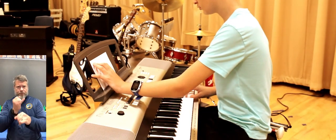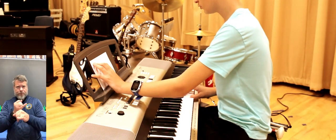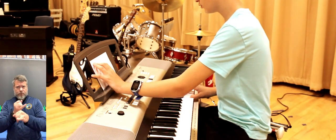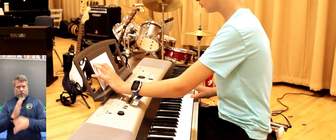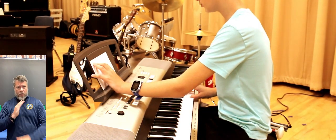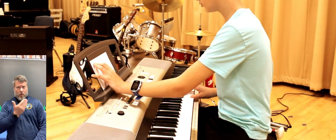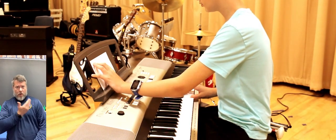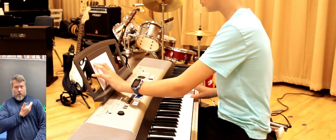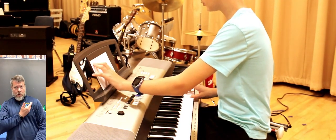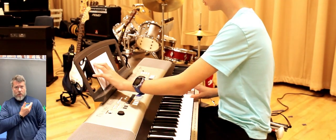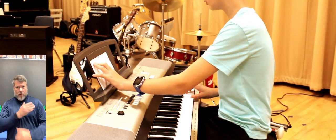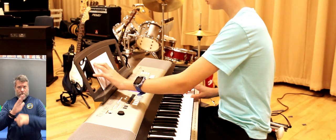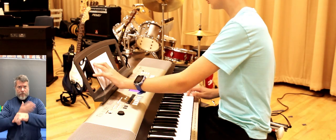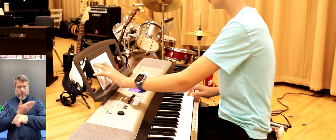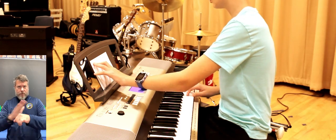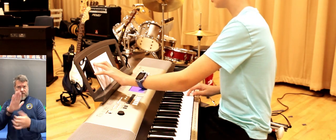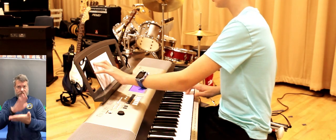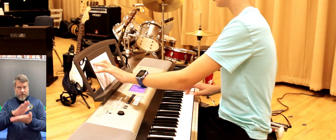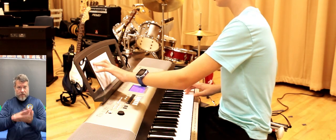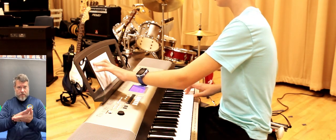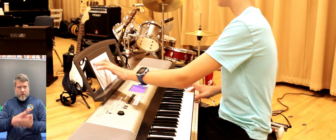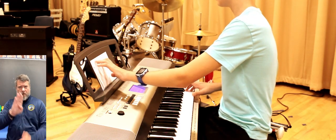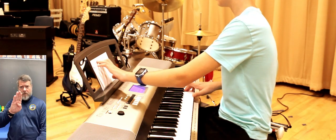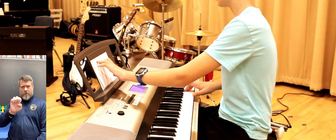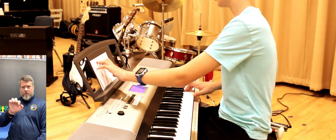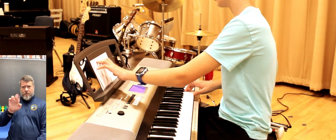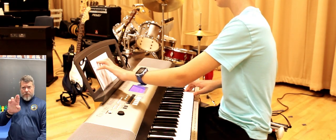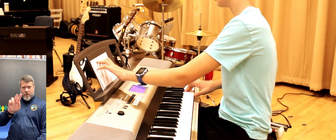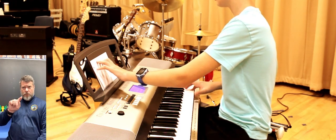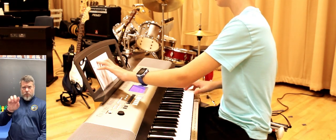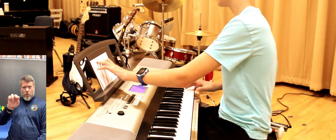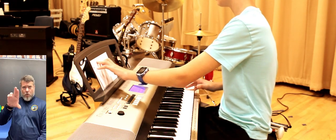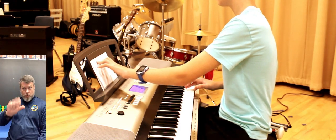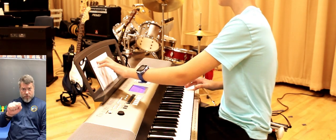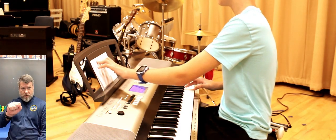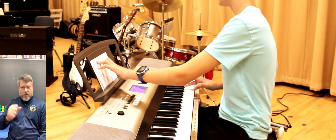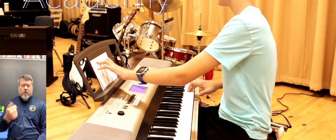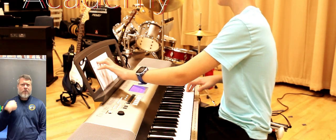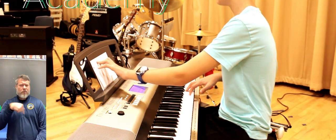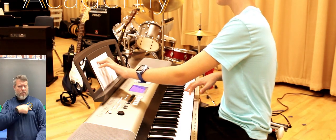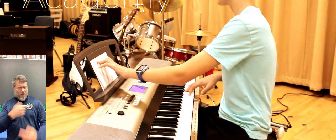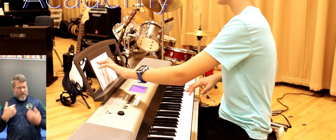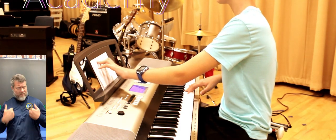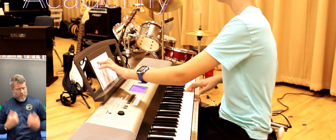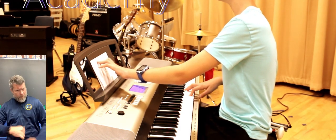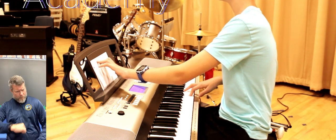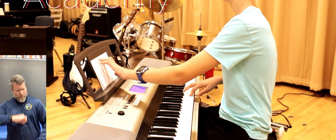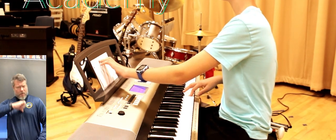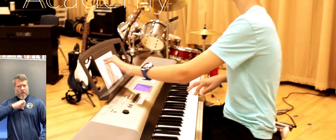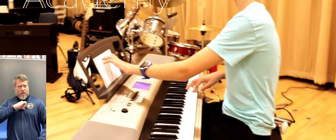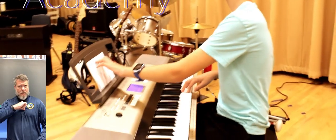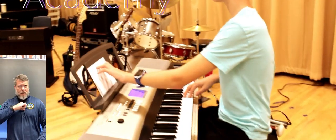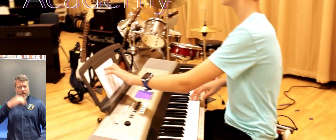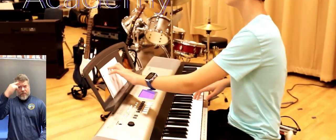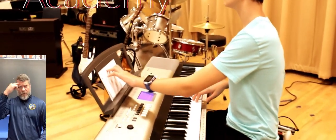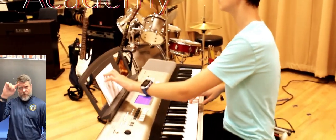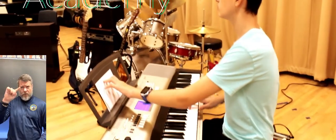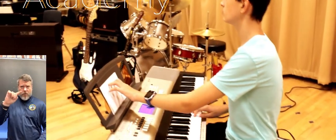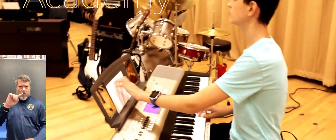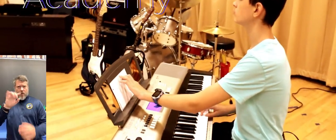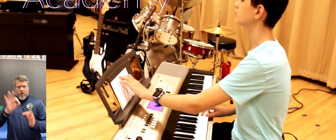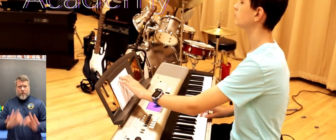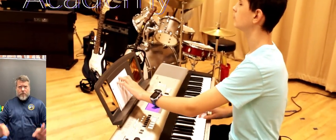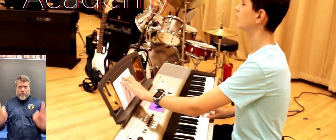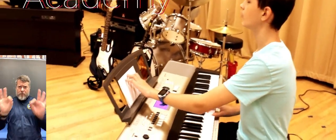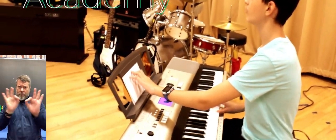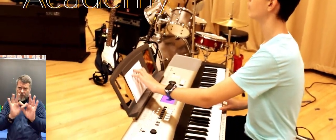Here at the West Virginia Schools for the Deaf and the Blind, our music academy, the Baritones Academy, takes pride in focusing on